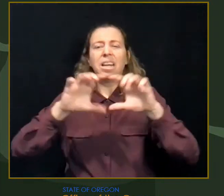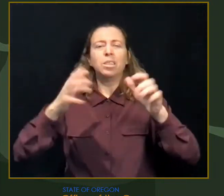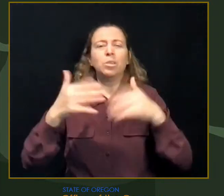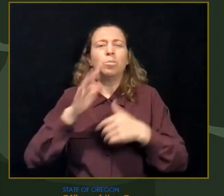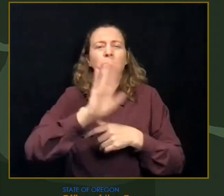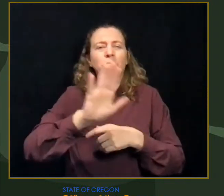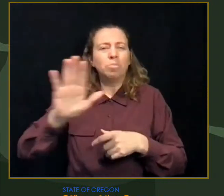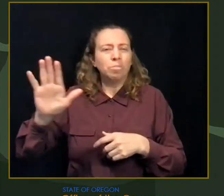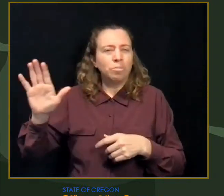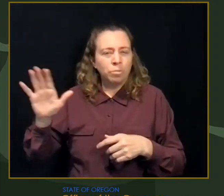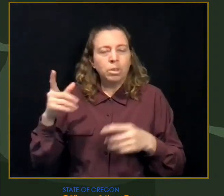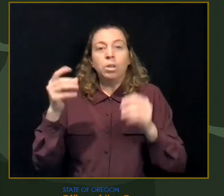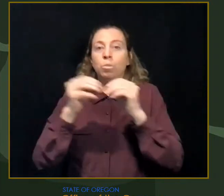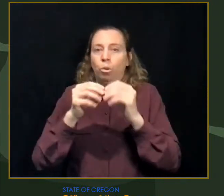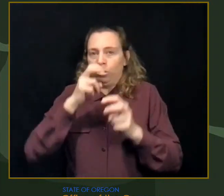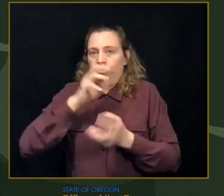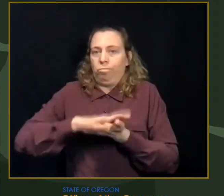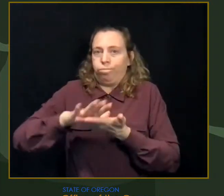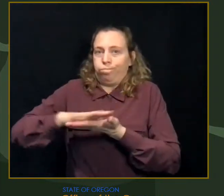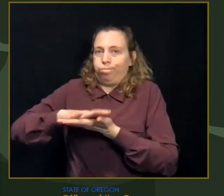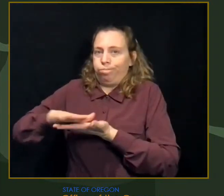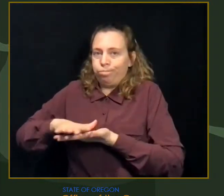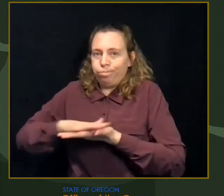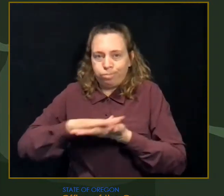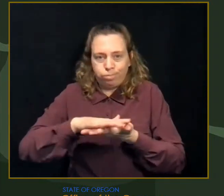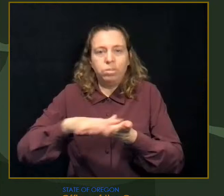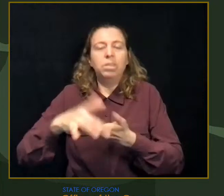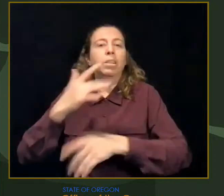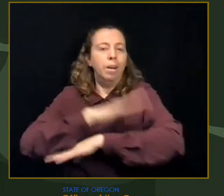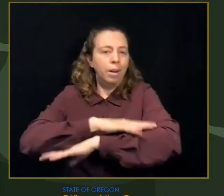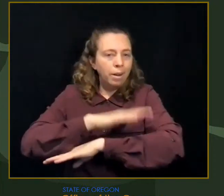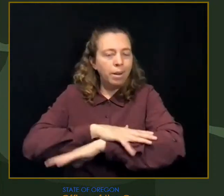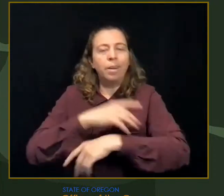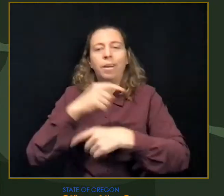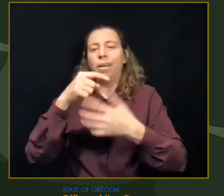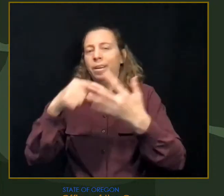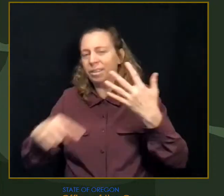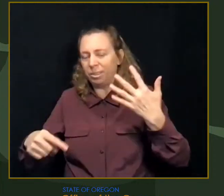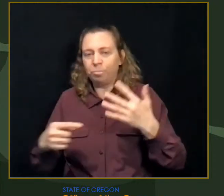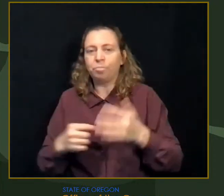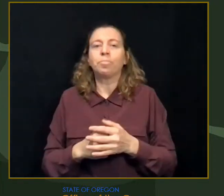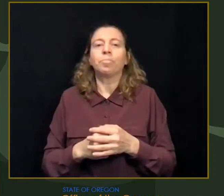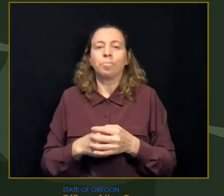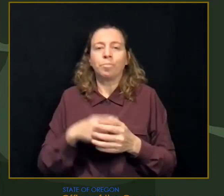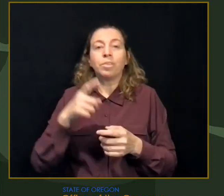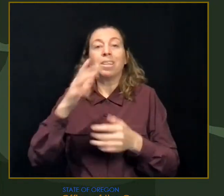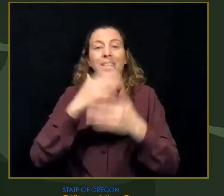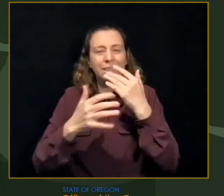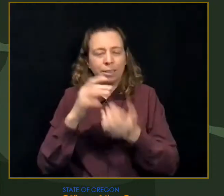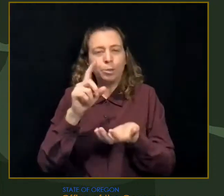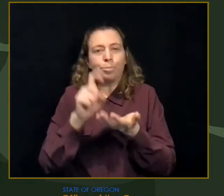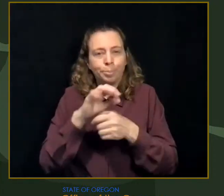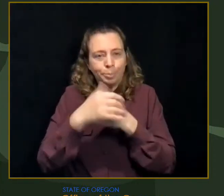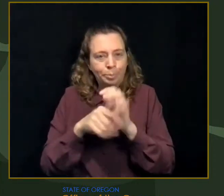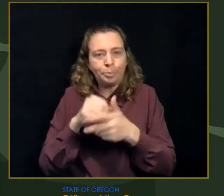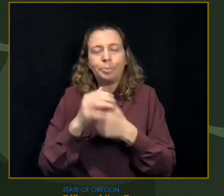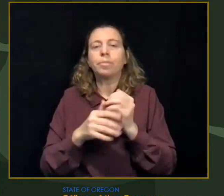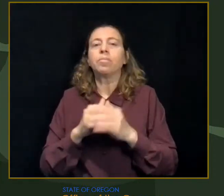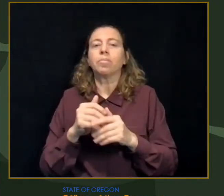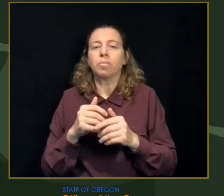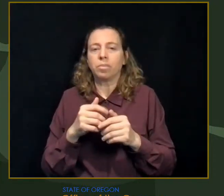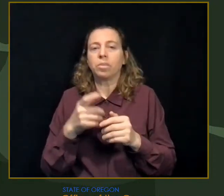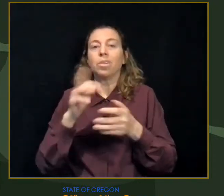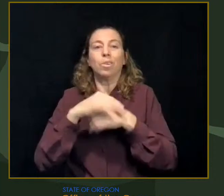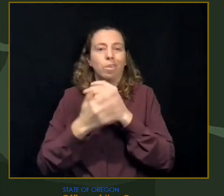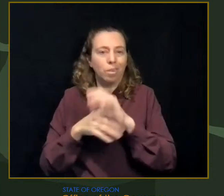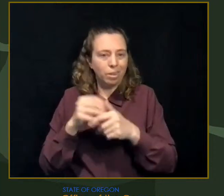settings, especially of high-touch surfaces. Availability of hand sanitizer and to wash your hands. Using masks in those